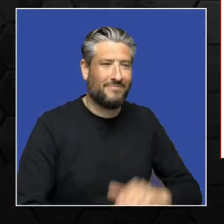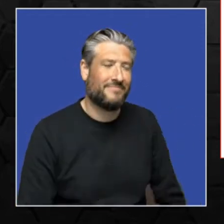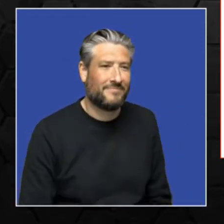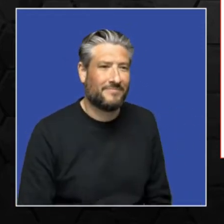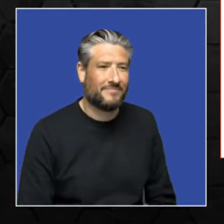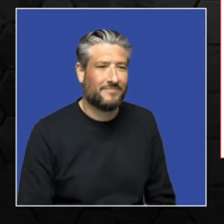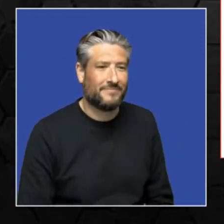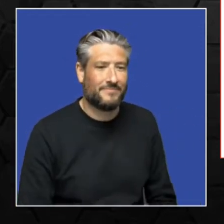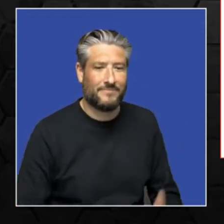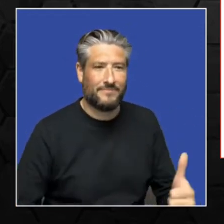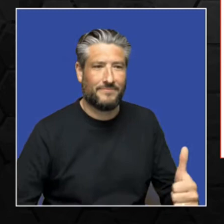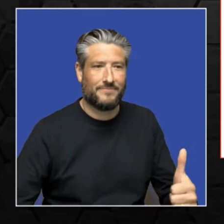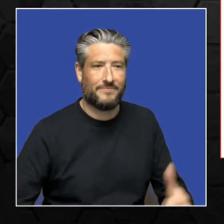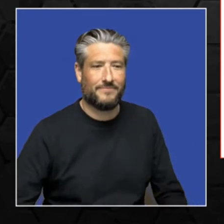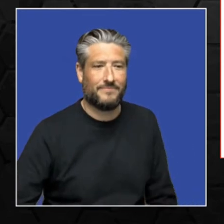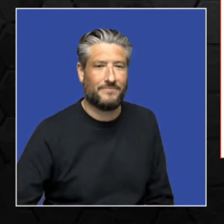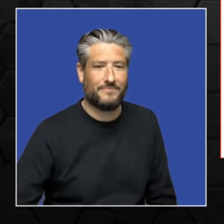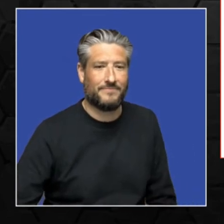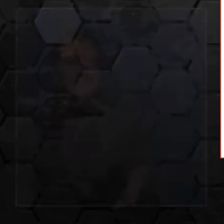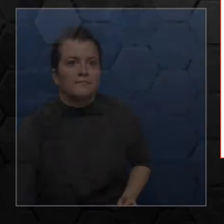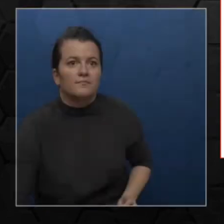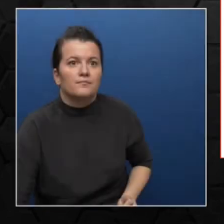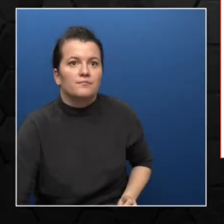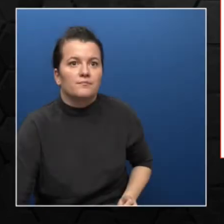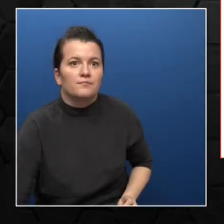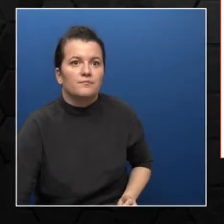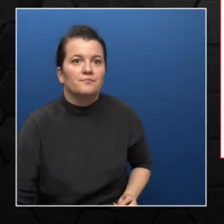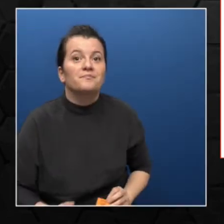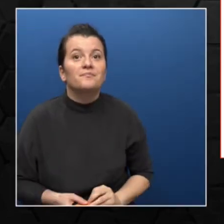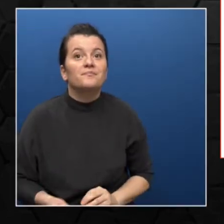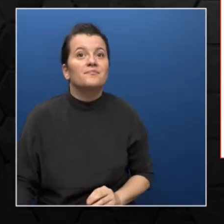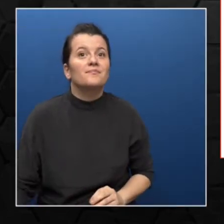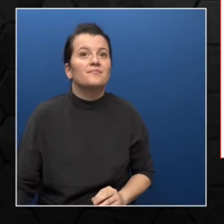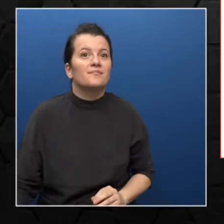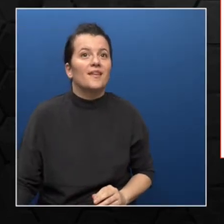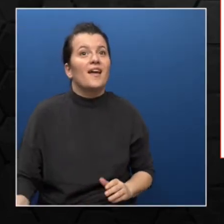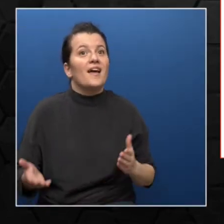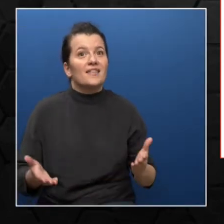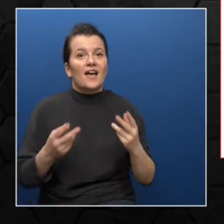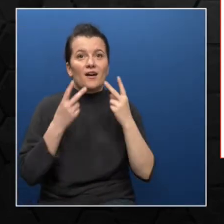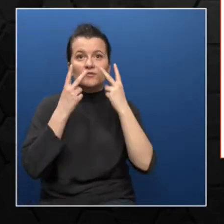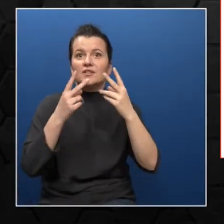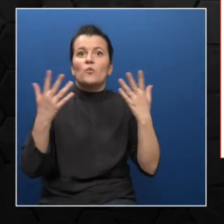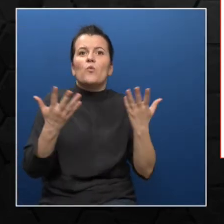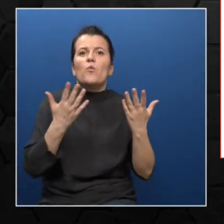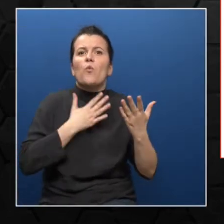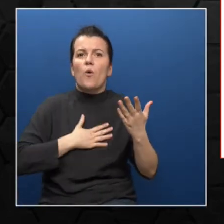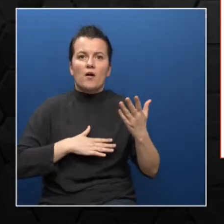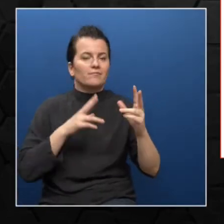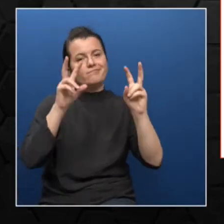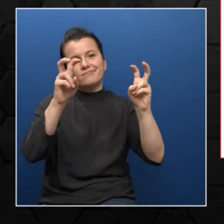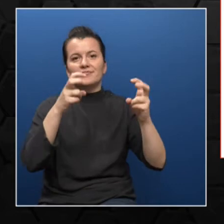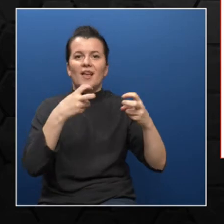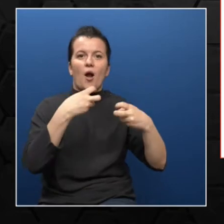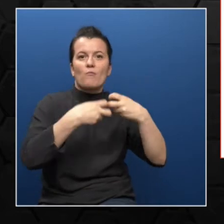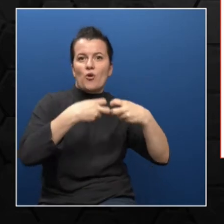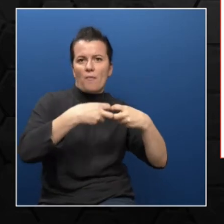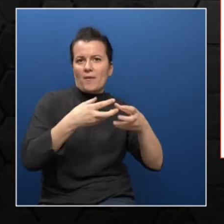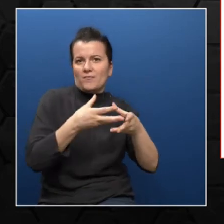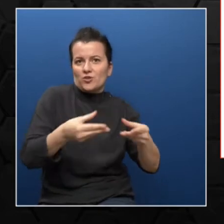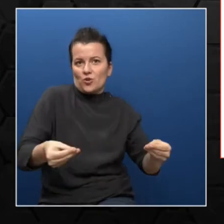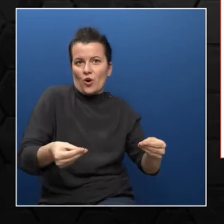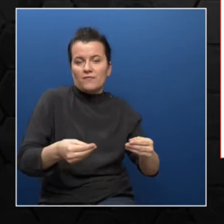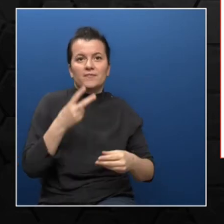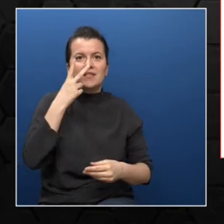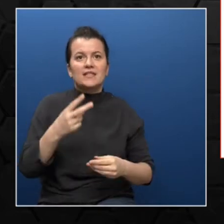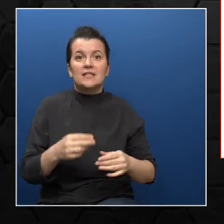is the problem we're trying to solve. So if you just take the y-axis as our error and the x-axis as